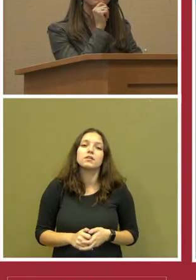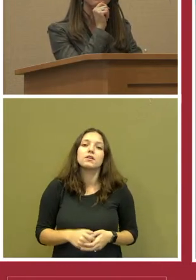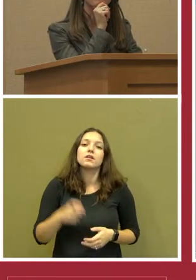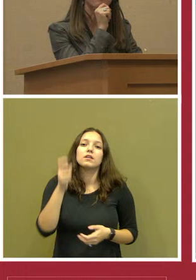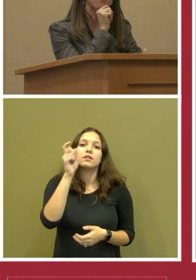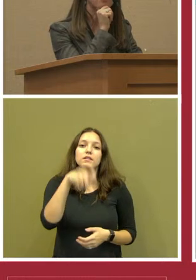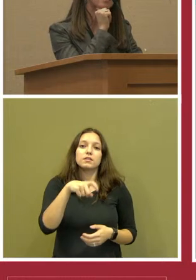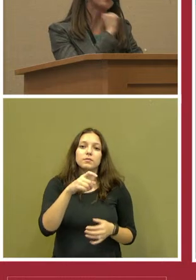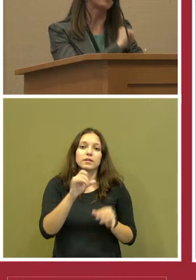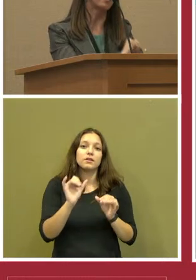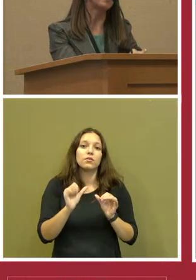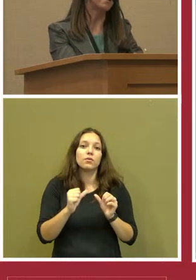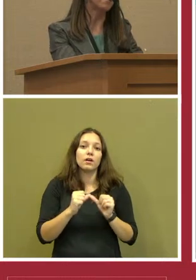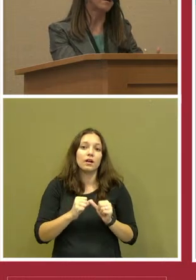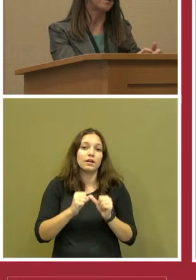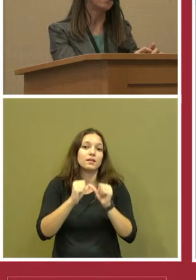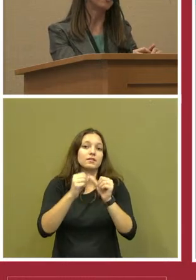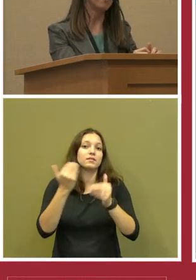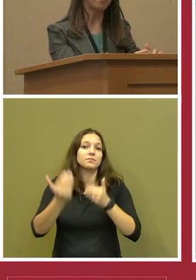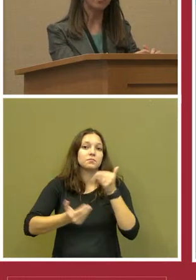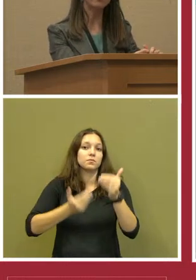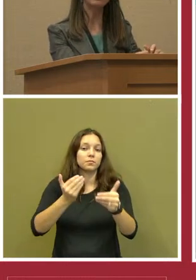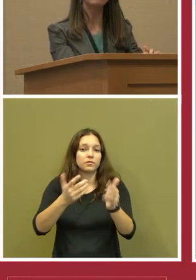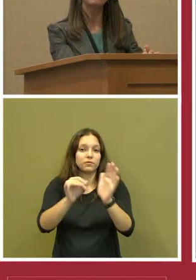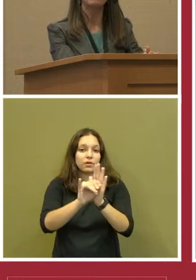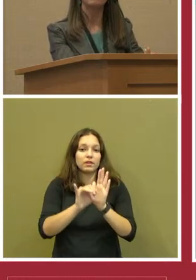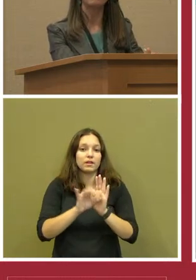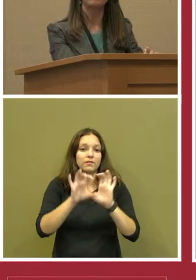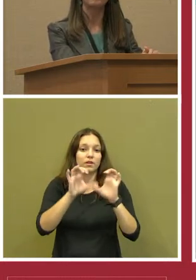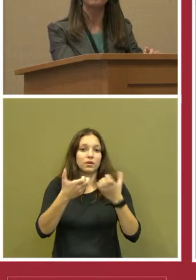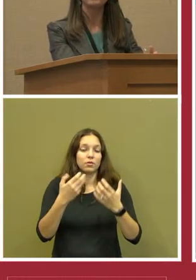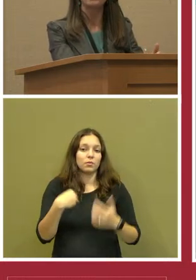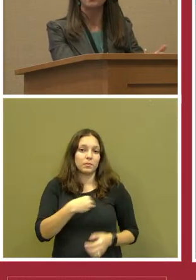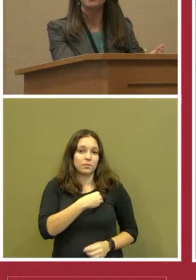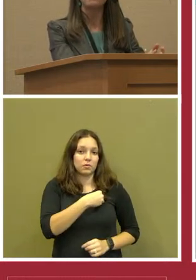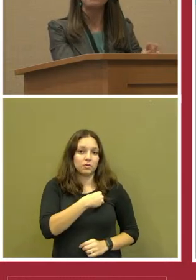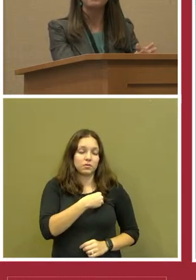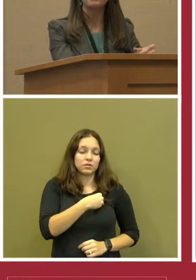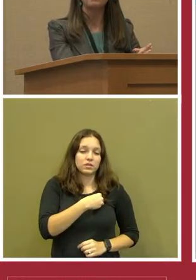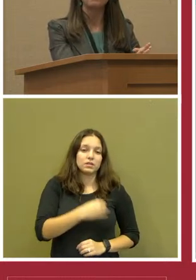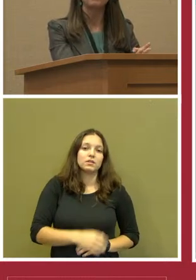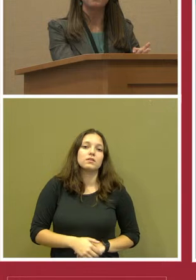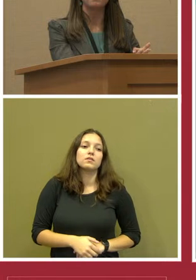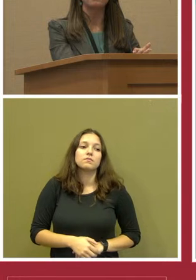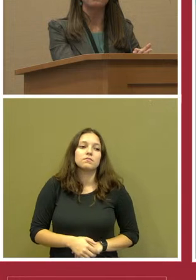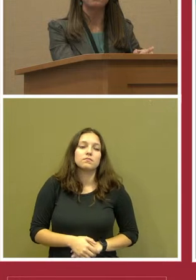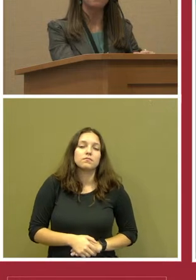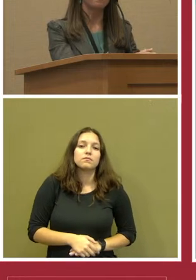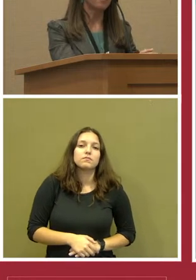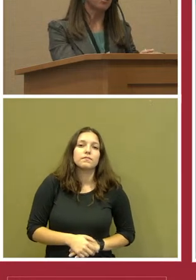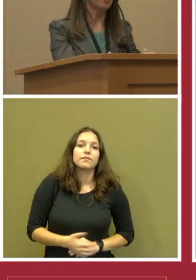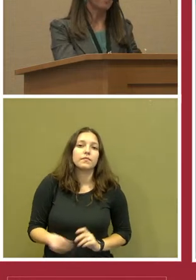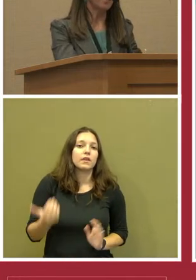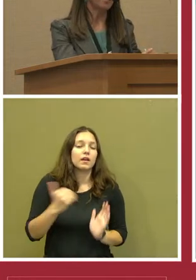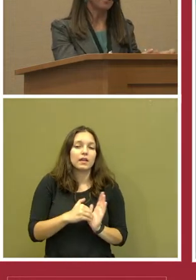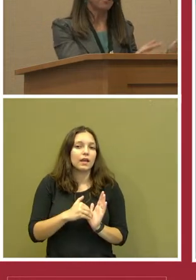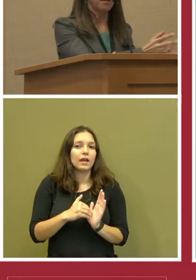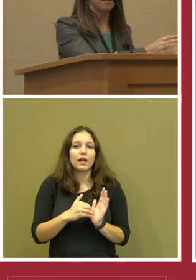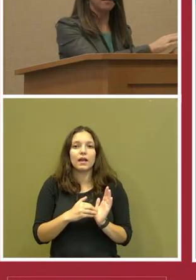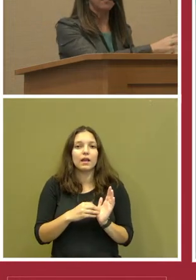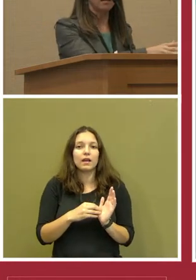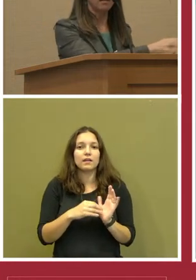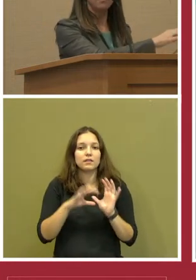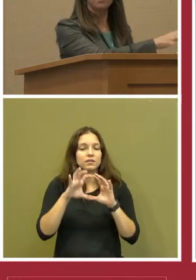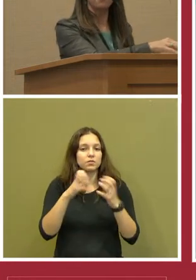to be a consistent process for identifying group members. And then that, again, that this group isn't